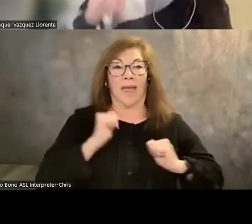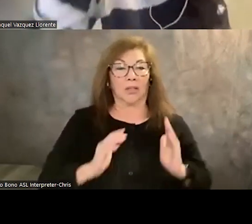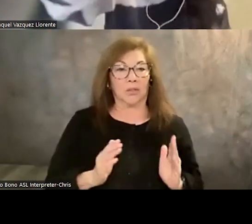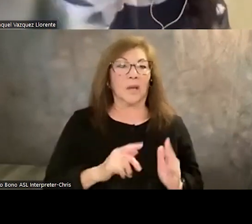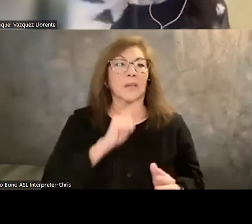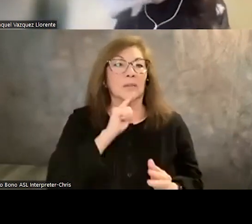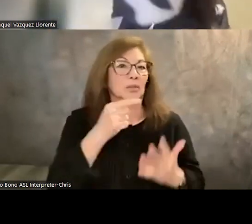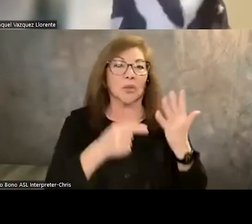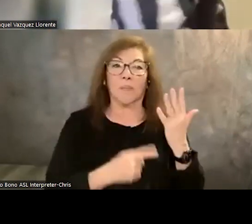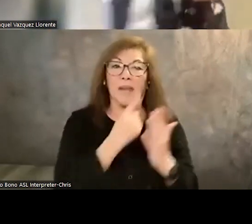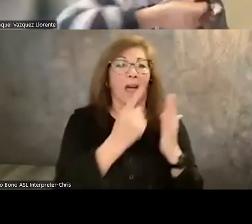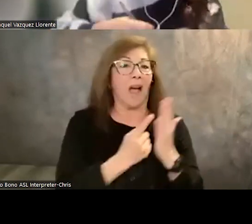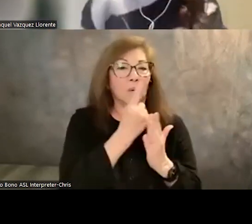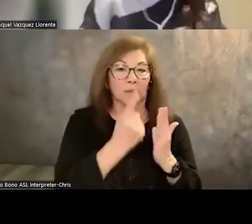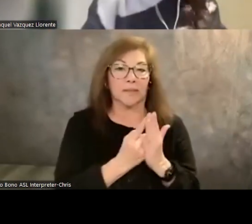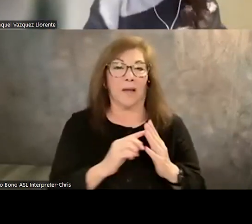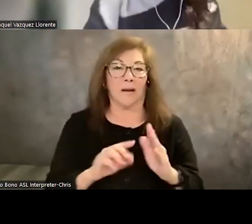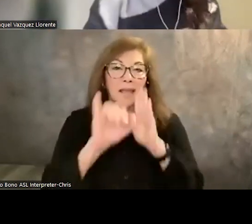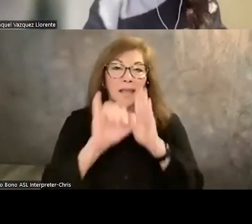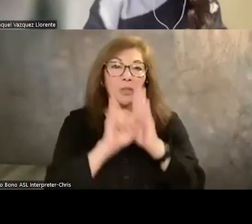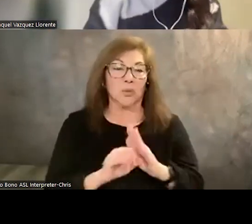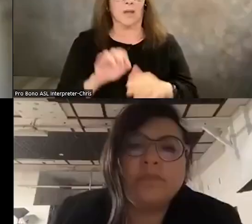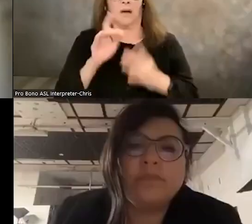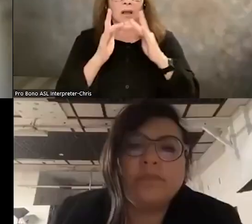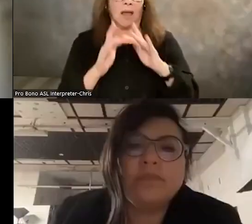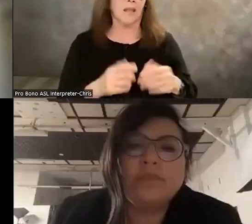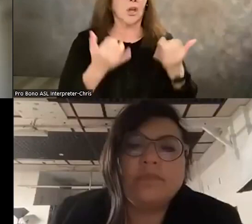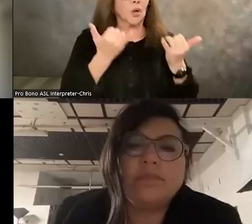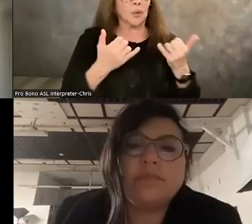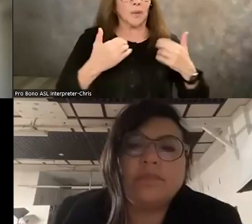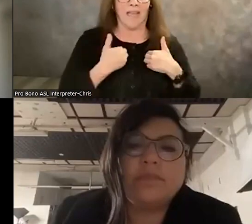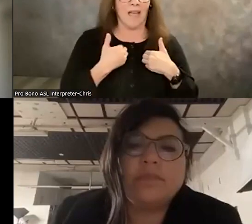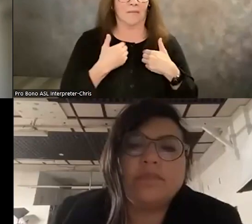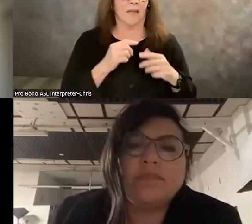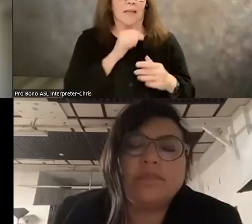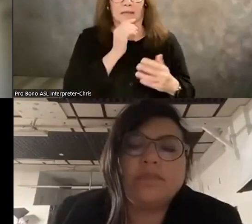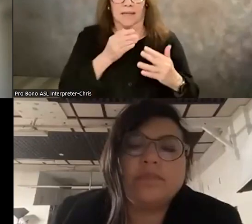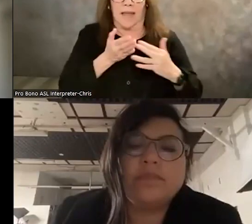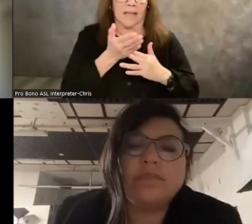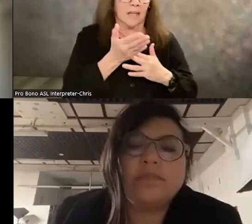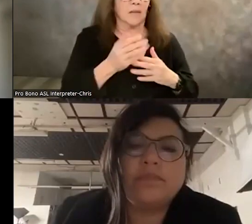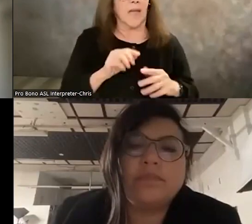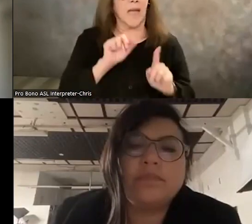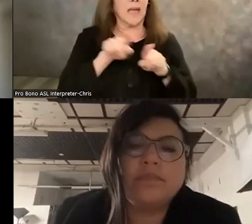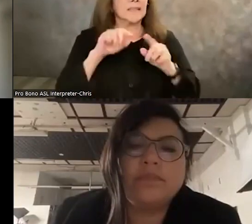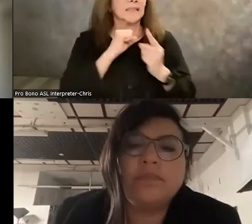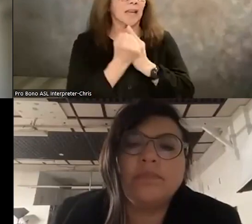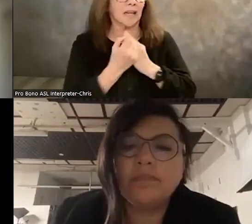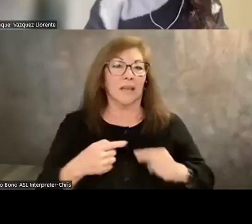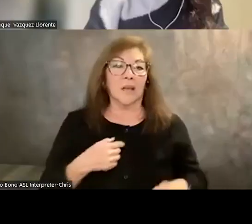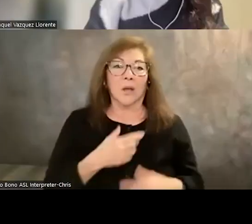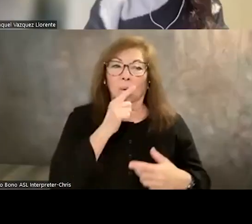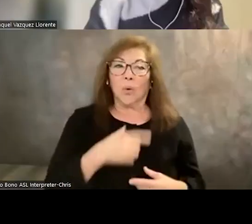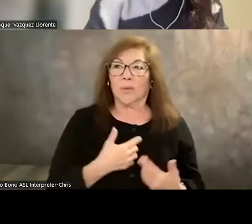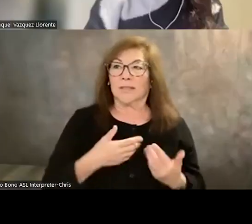so many hours of their imagery online. And currently I think we haven't navigated as a society, okay, who is